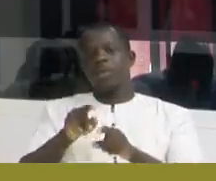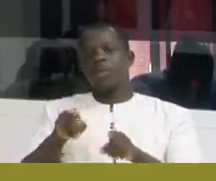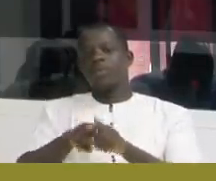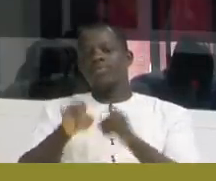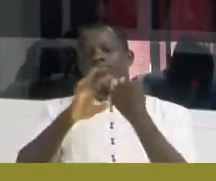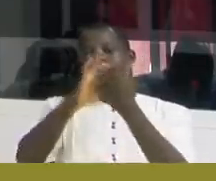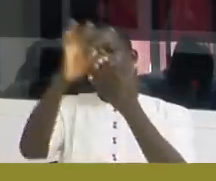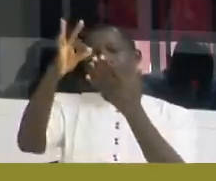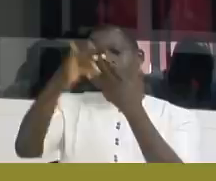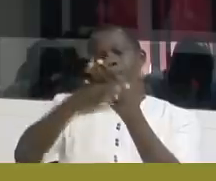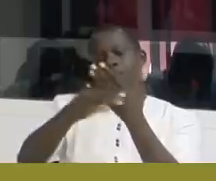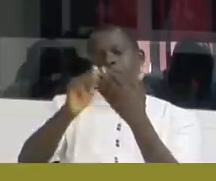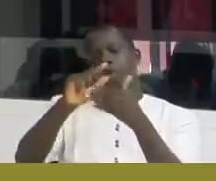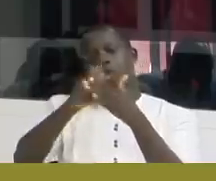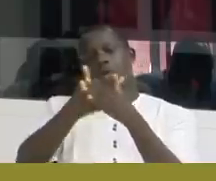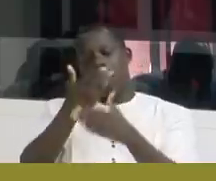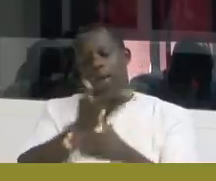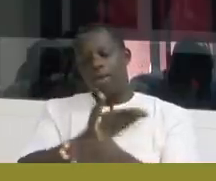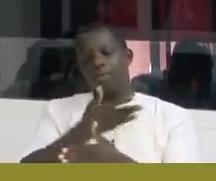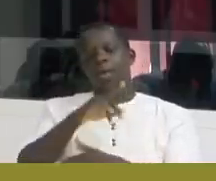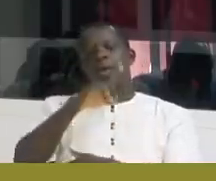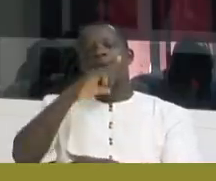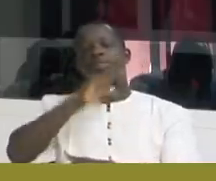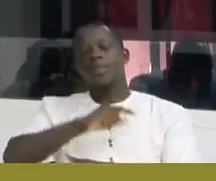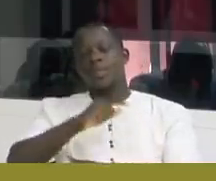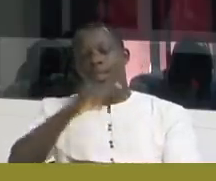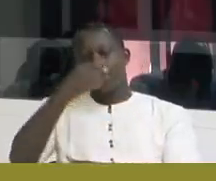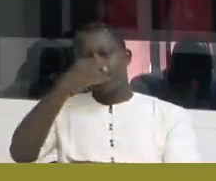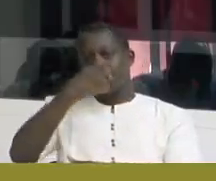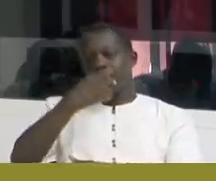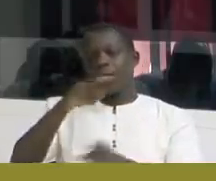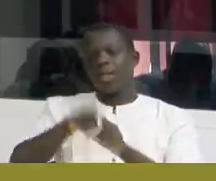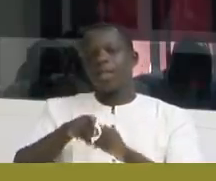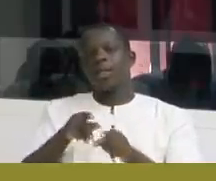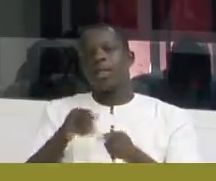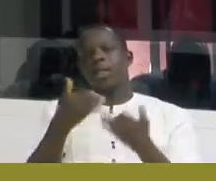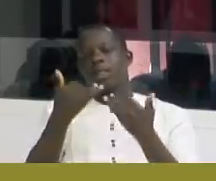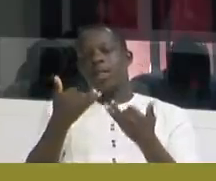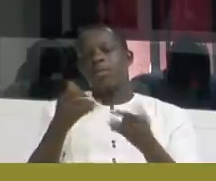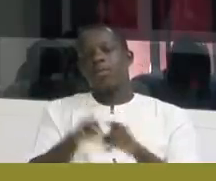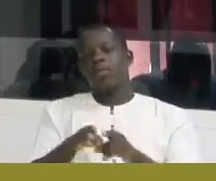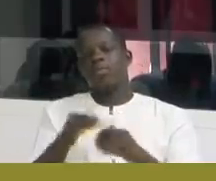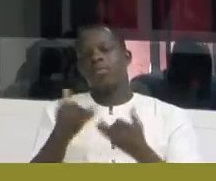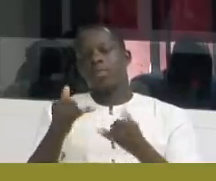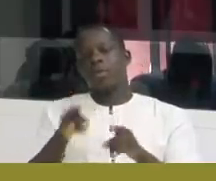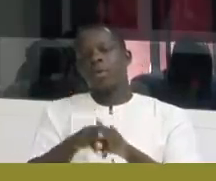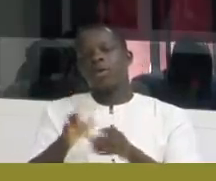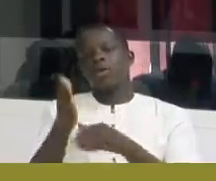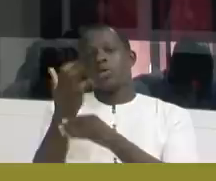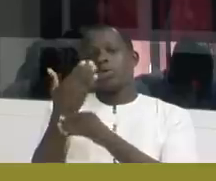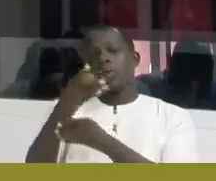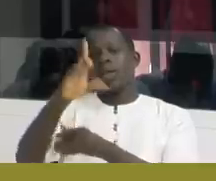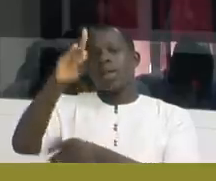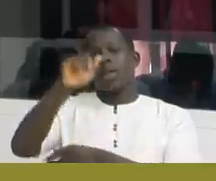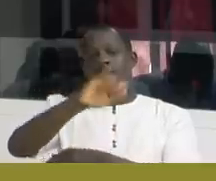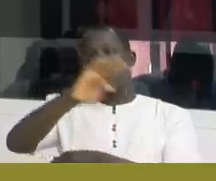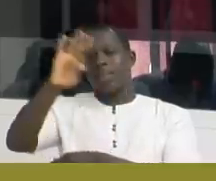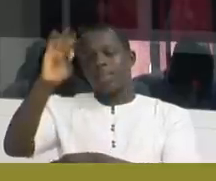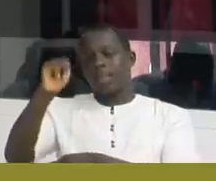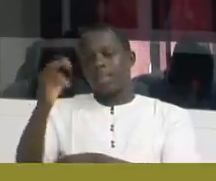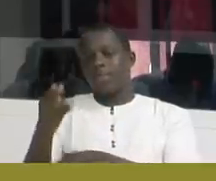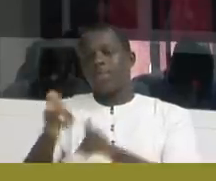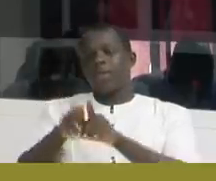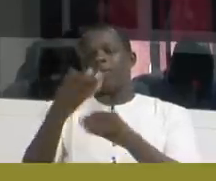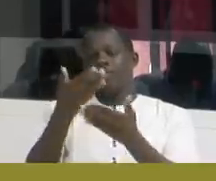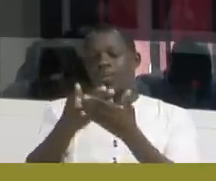would have Mr. SINGHATEH interpose Dr. Daffé and thereafter proceed with Mr.